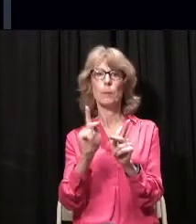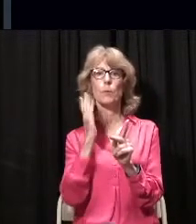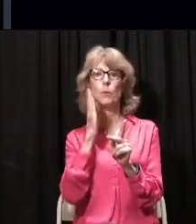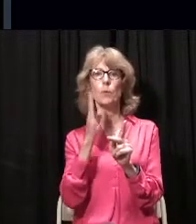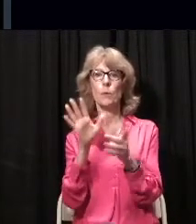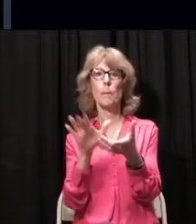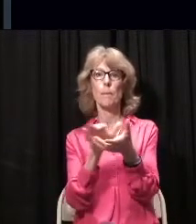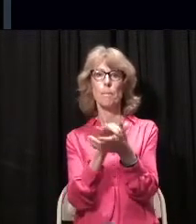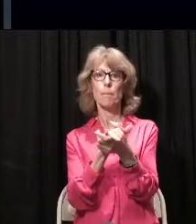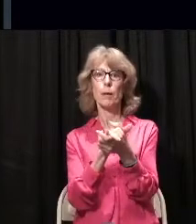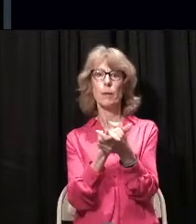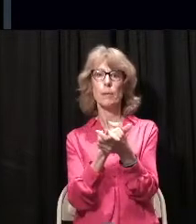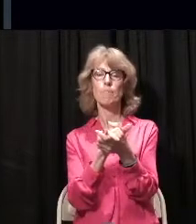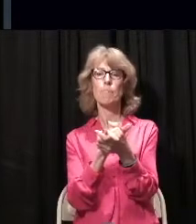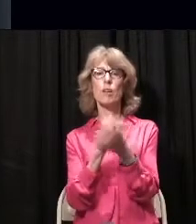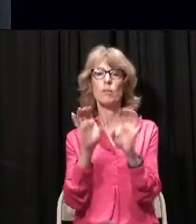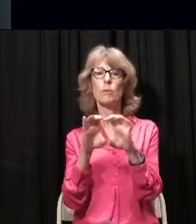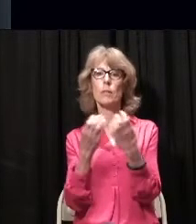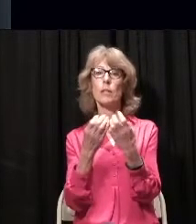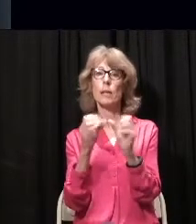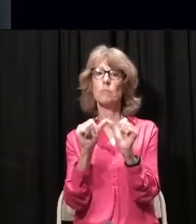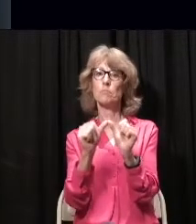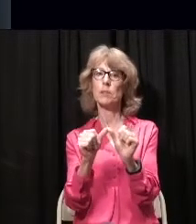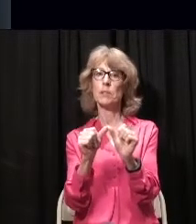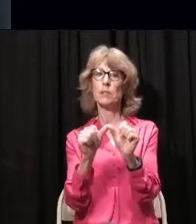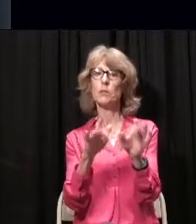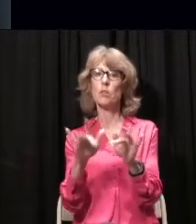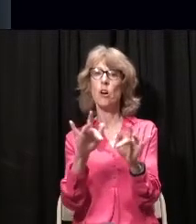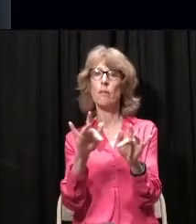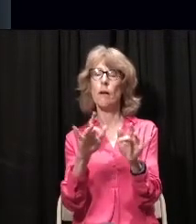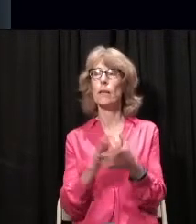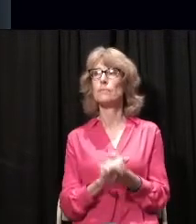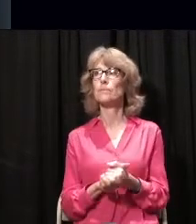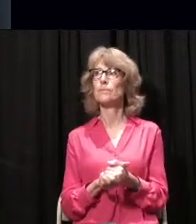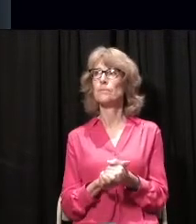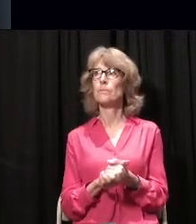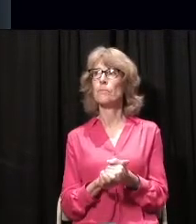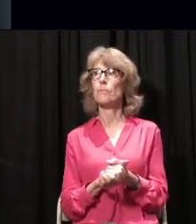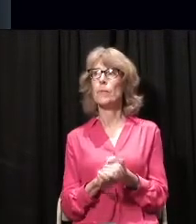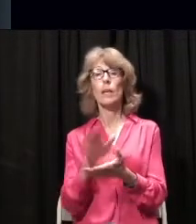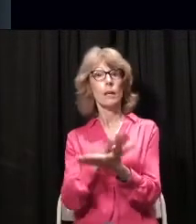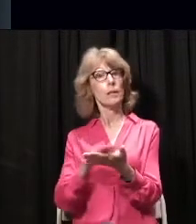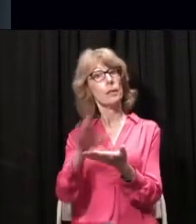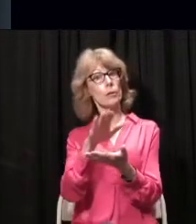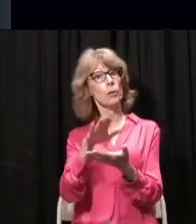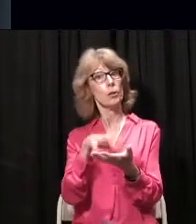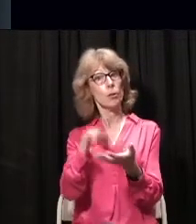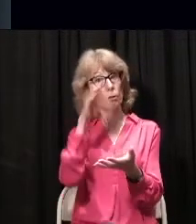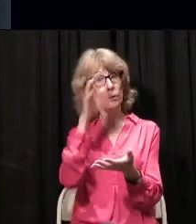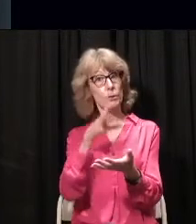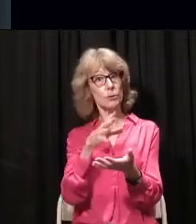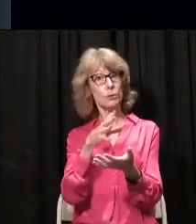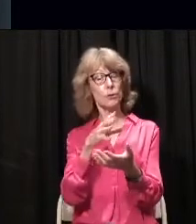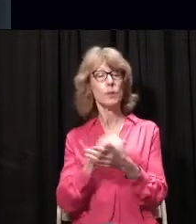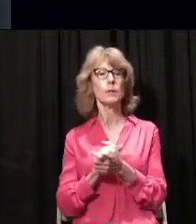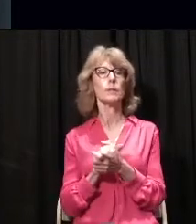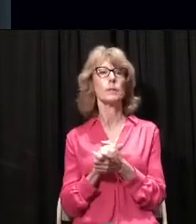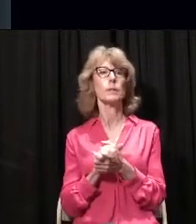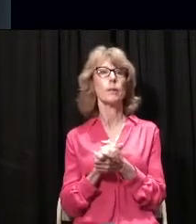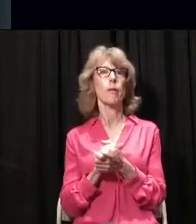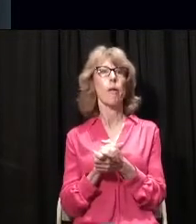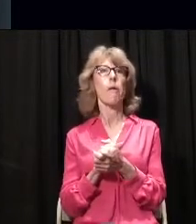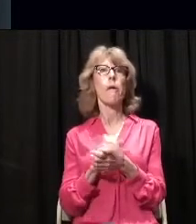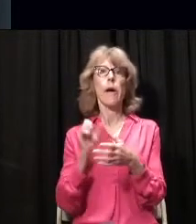Wednesdays. And then our campus ministries also just been firing on all cylinders. Campus students are some of the population that I think has been affected